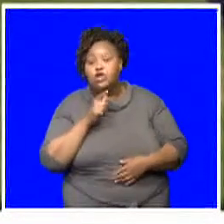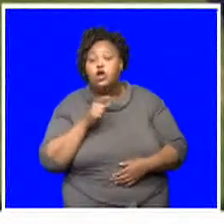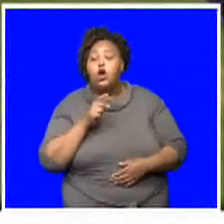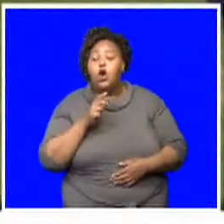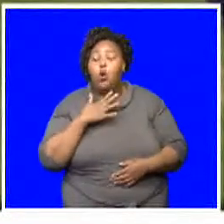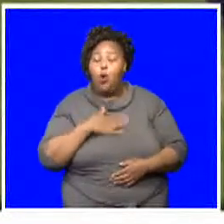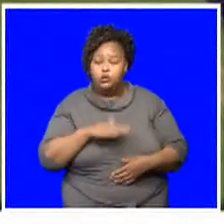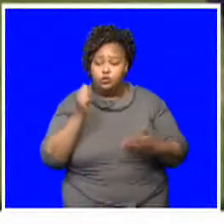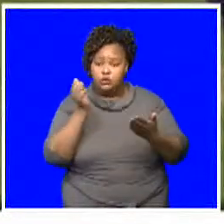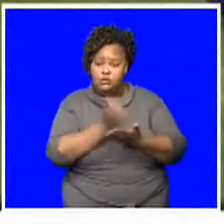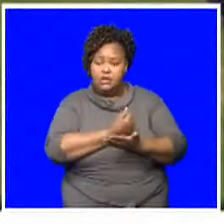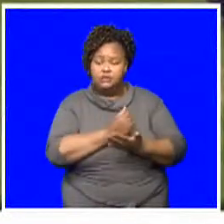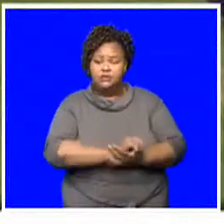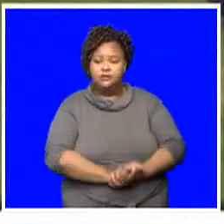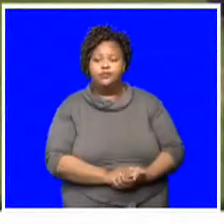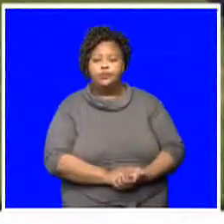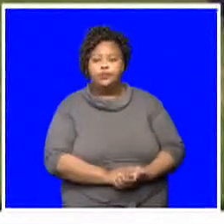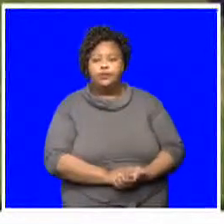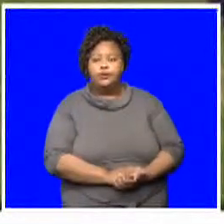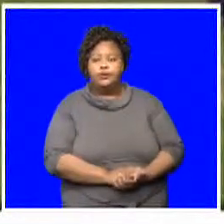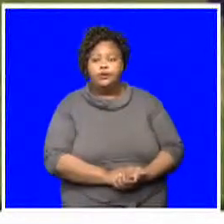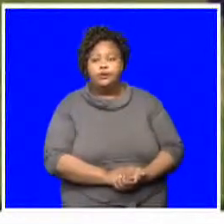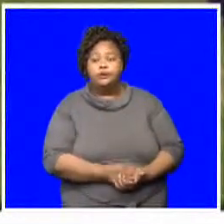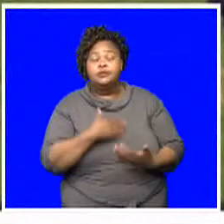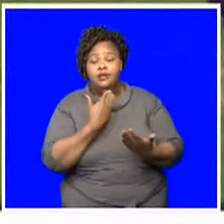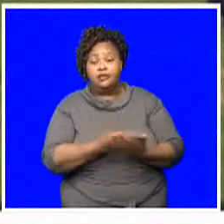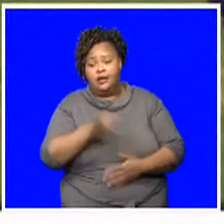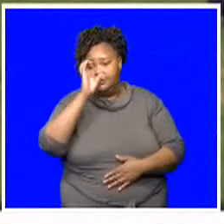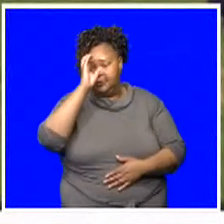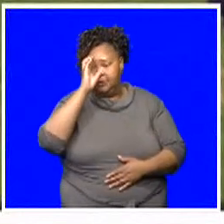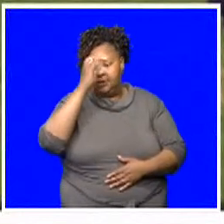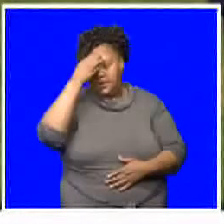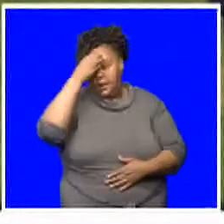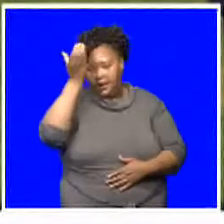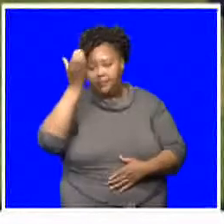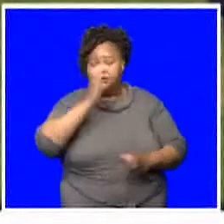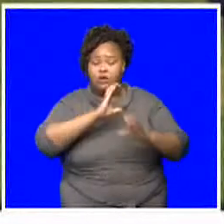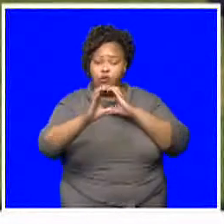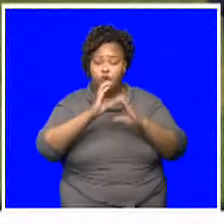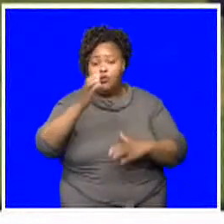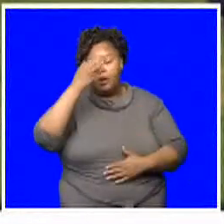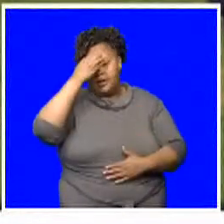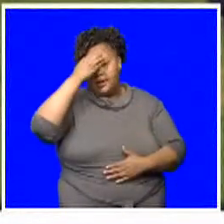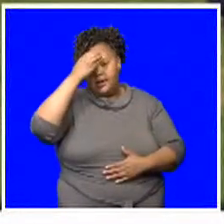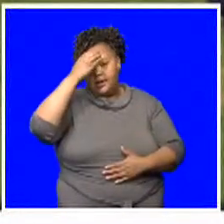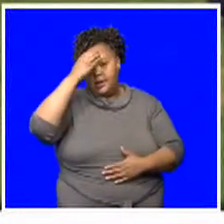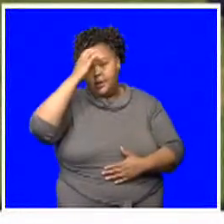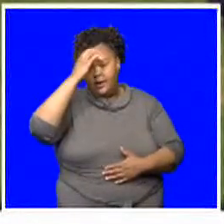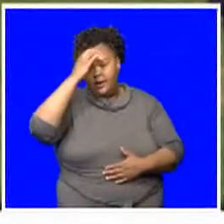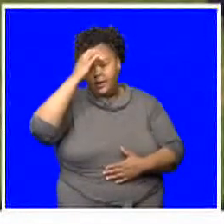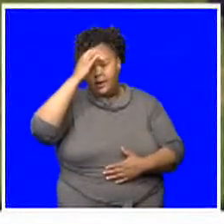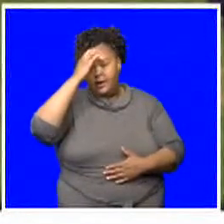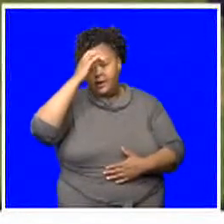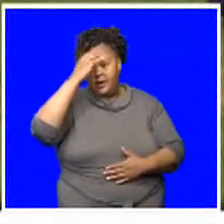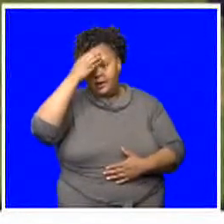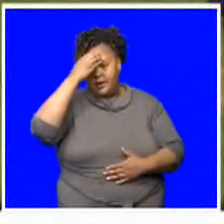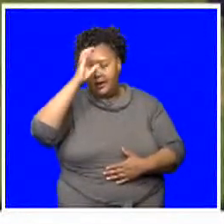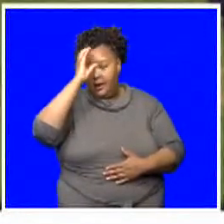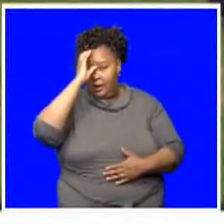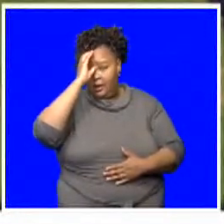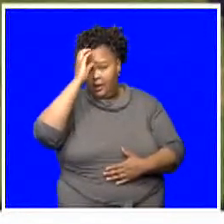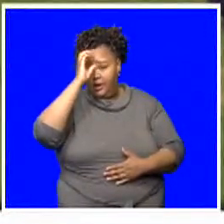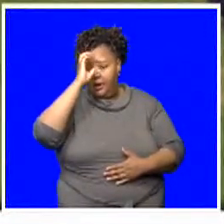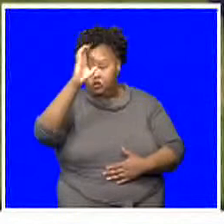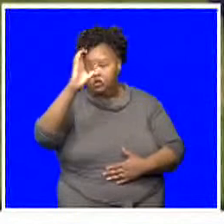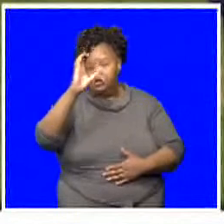ukuthi angasikhulumela nato ikhulu tethu lokuthi uma sivela sicale leto tindzawo tekusebentela ngaba ngileto timakethe noma ngabe